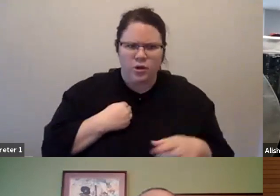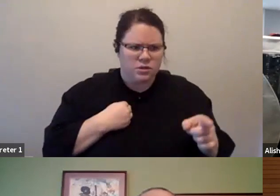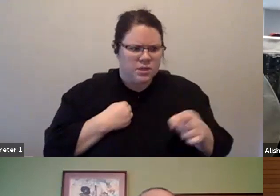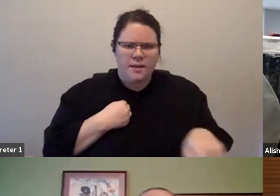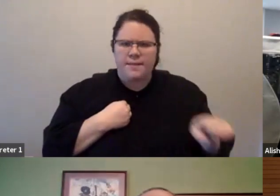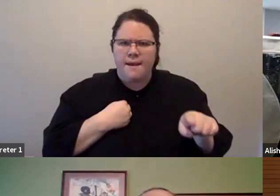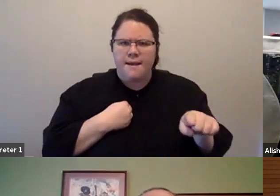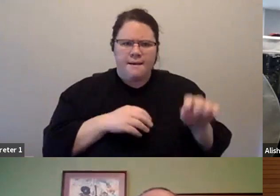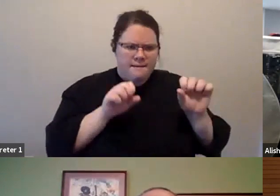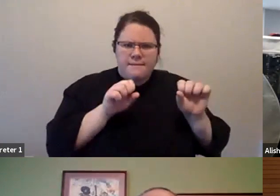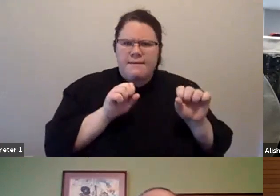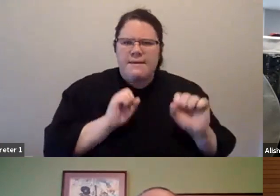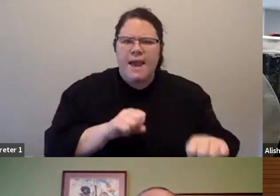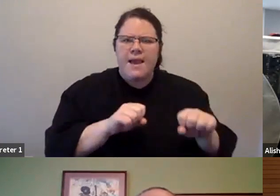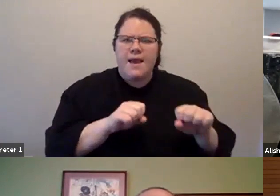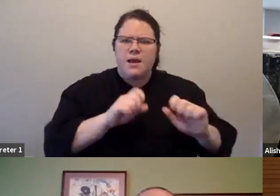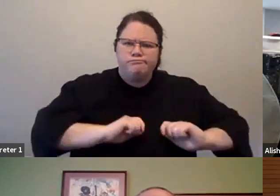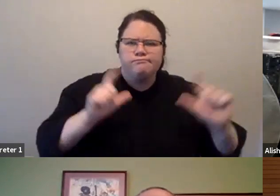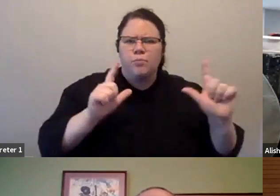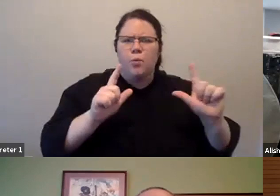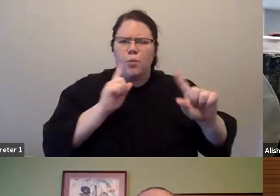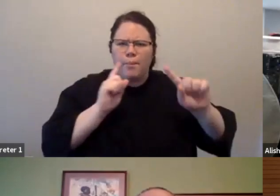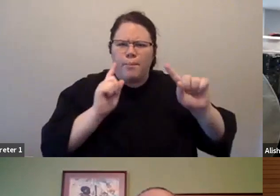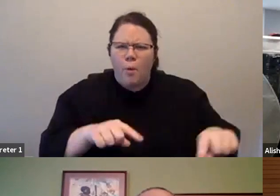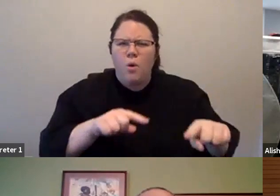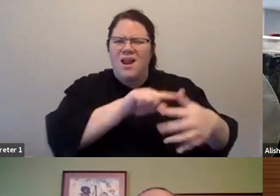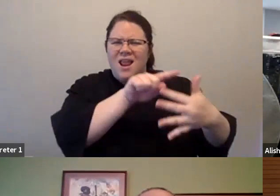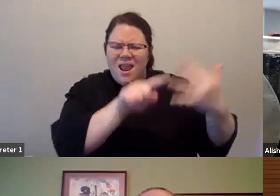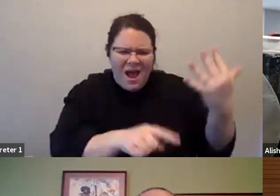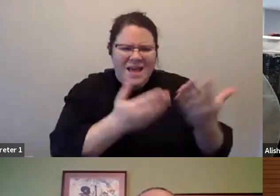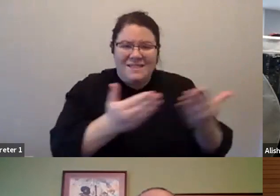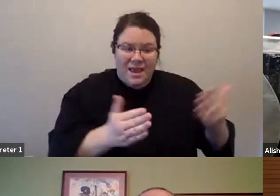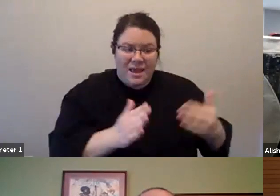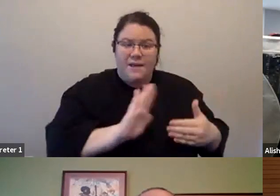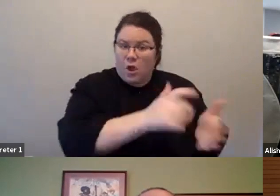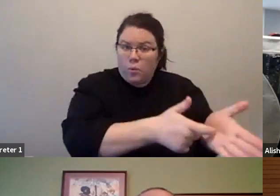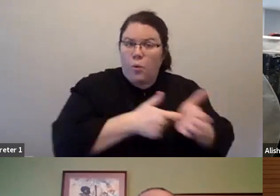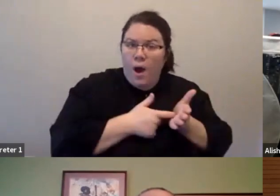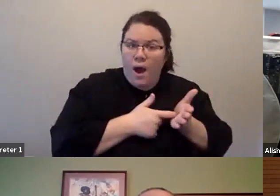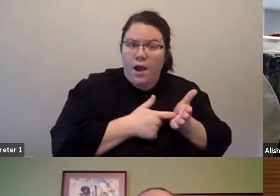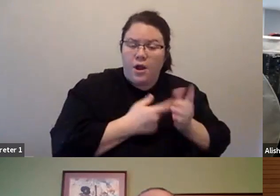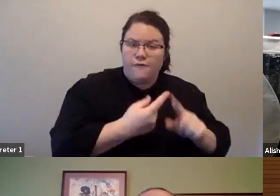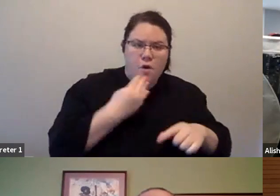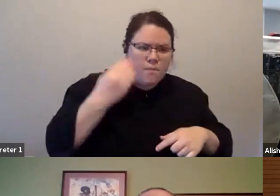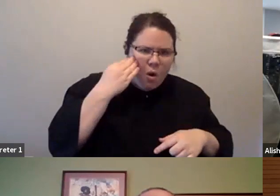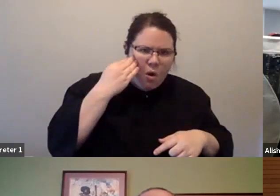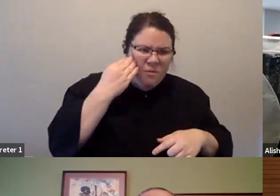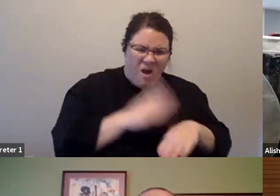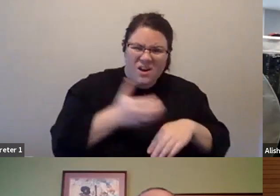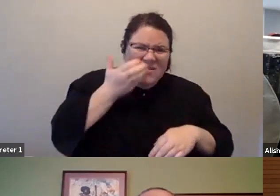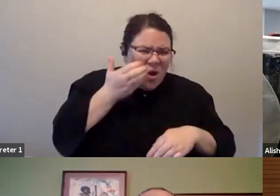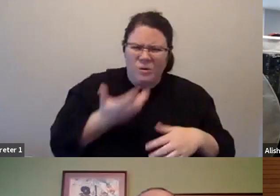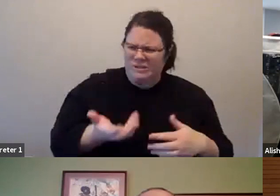to access reports and the necessary components that they were required to do from home as well. That then